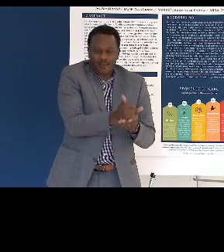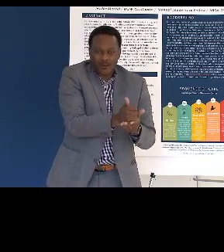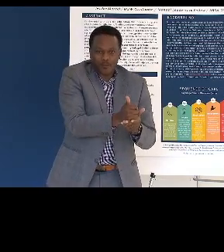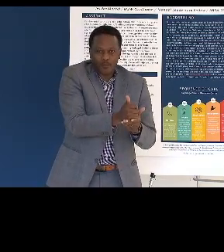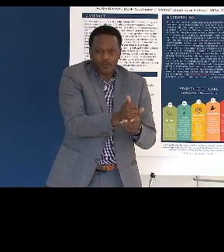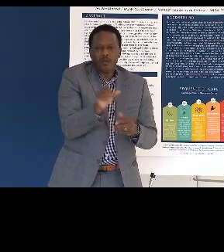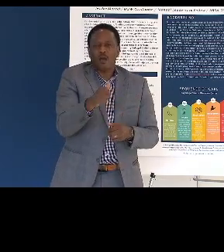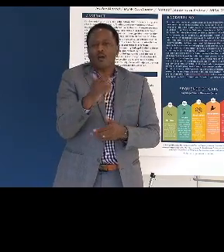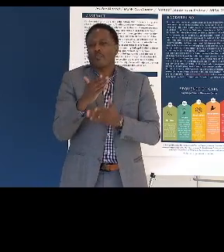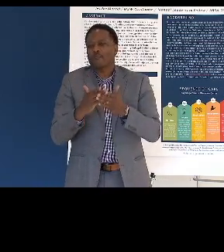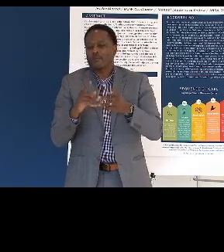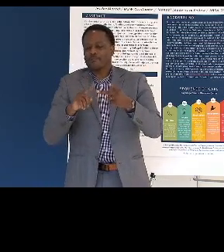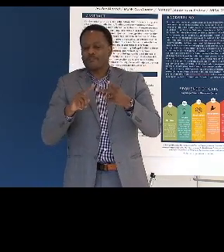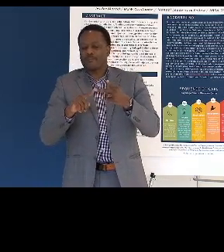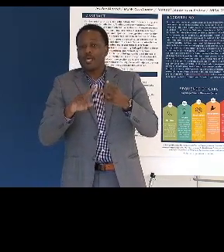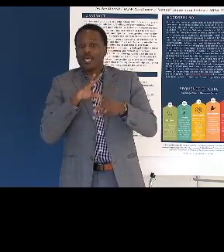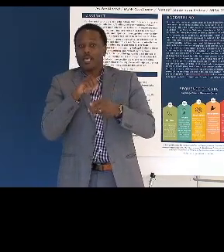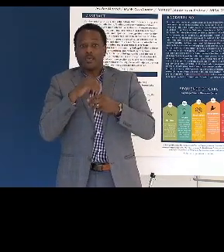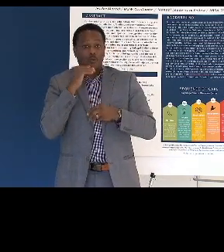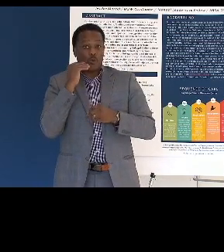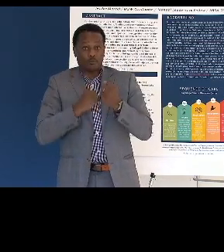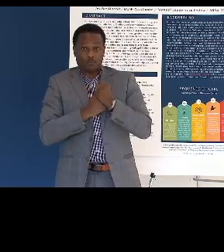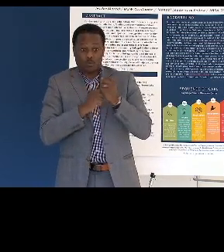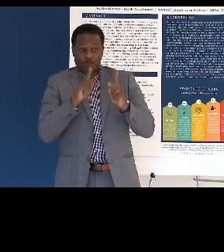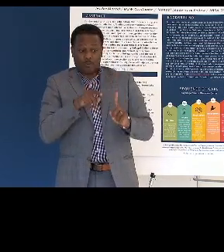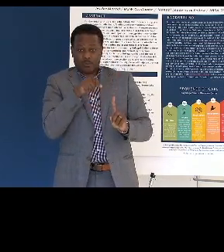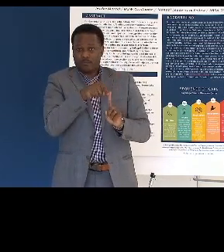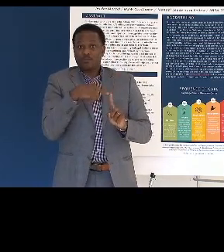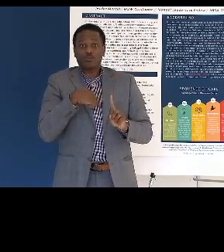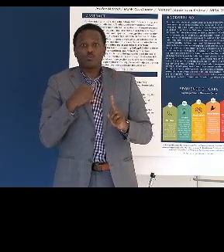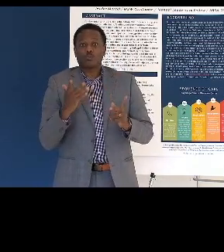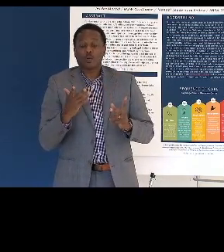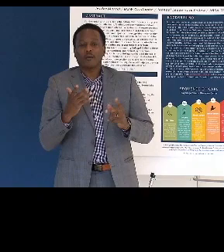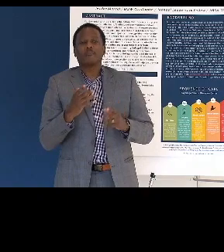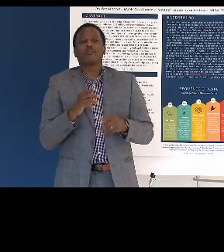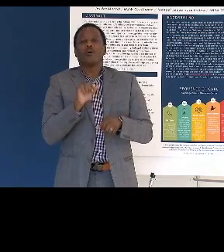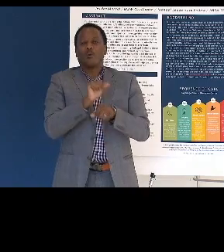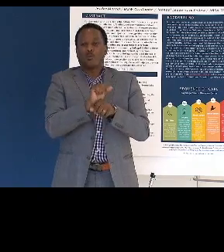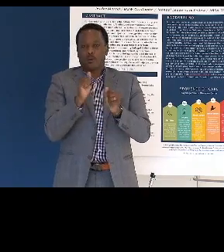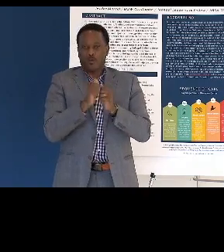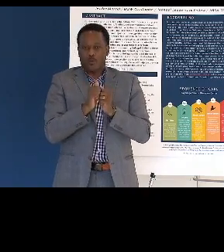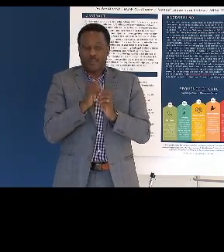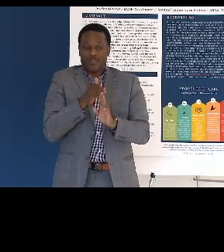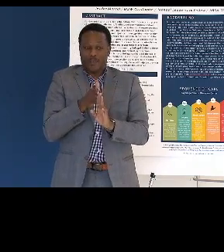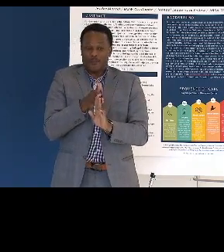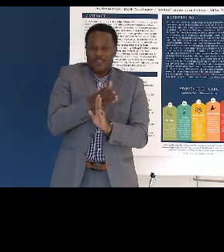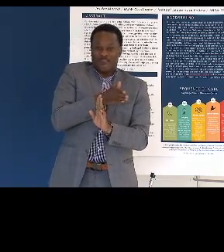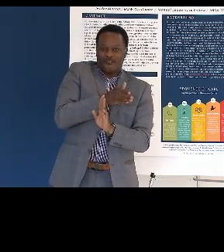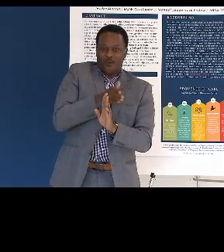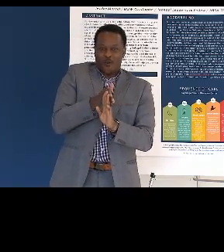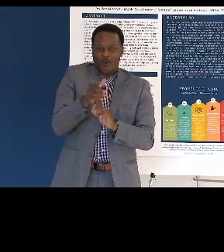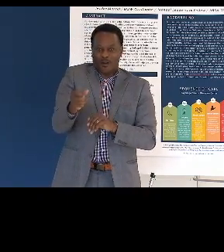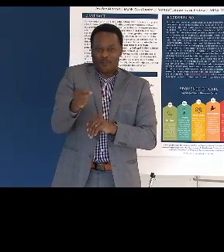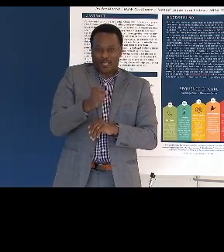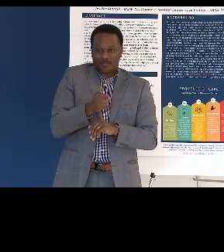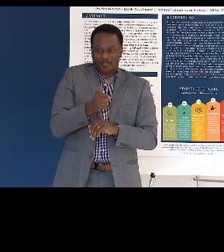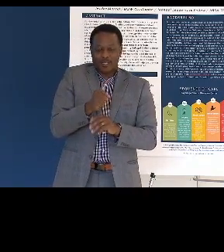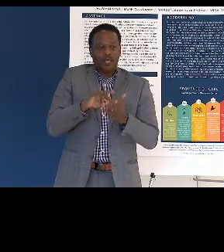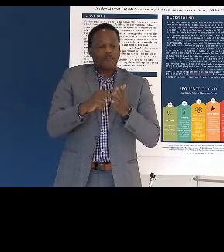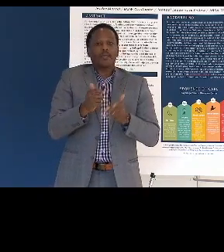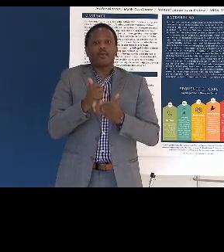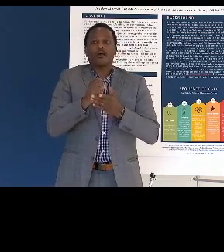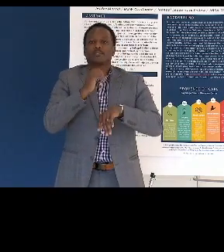this in-home supportive service person would begin working with the caregivers prior to placement so that they could help lay a